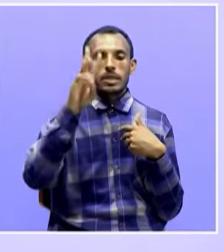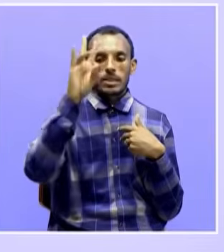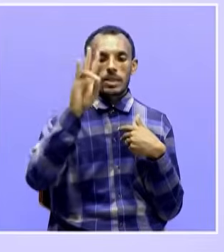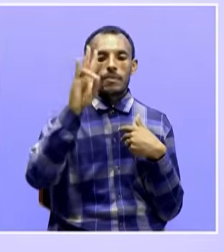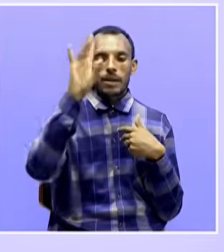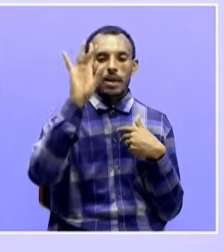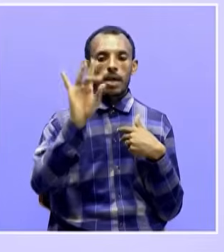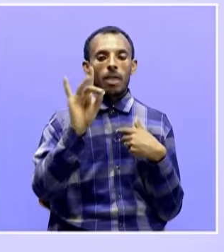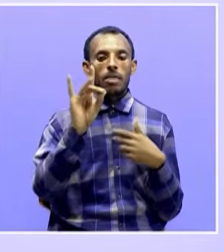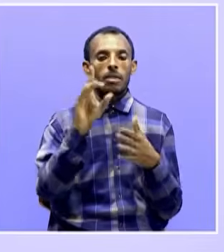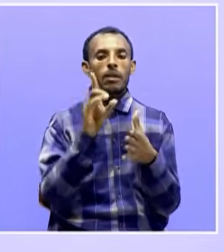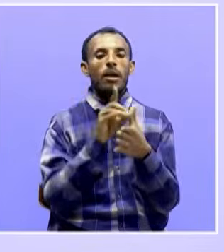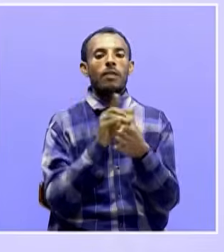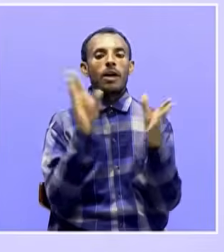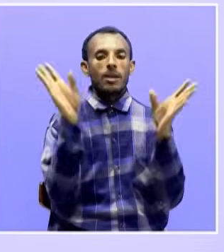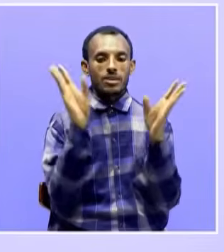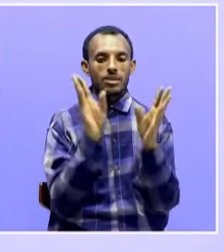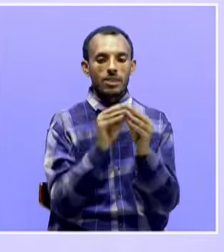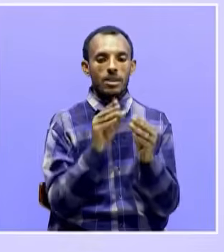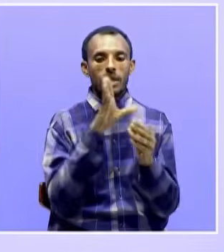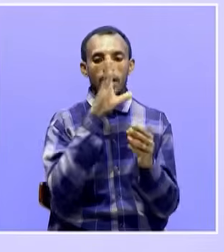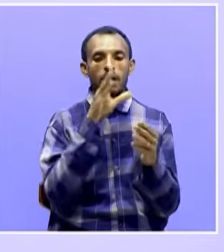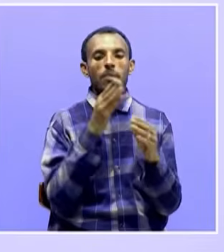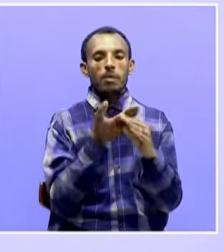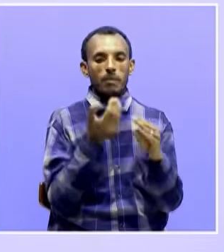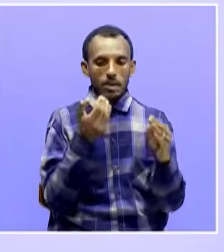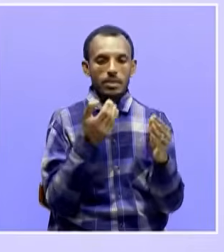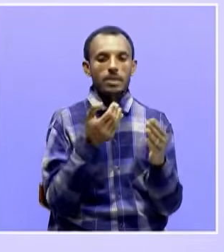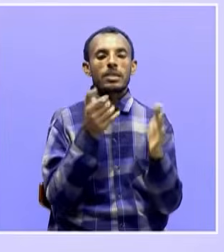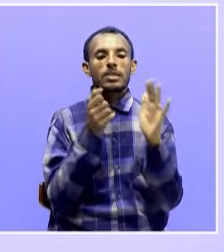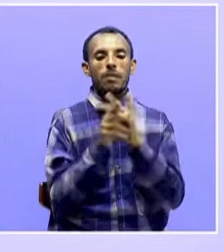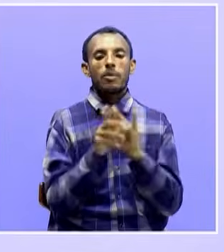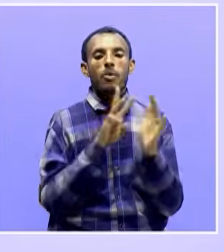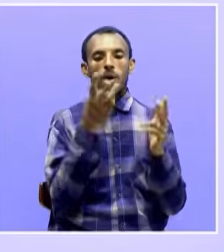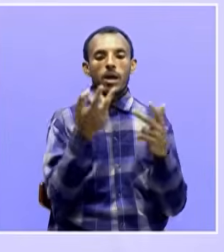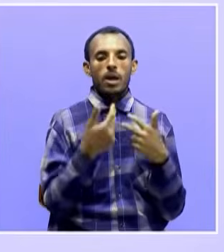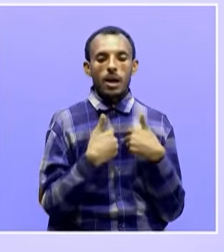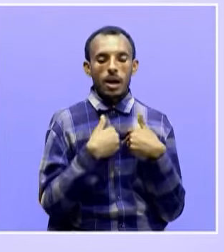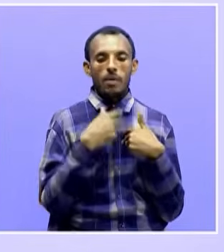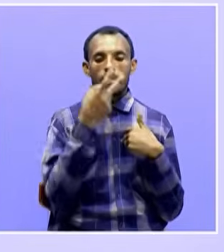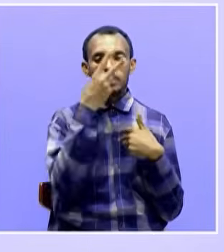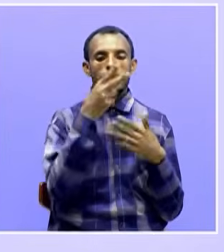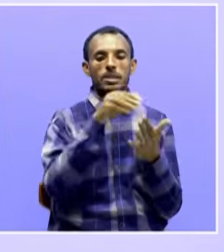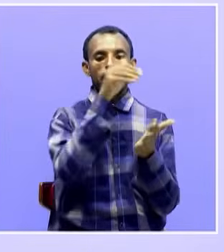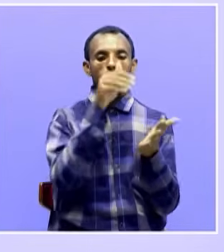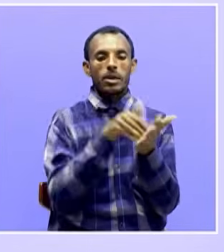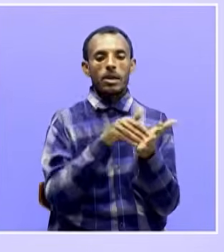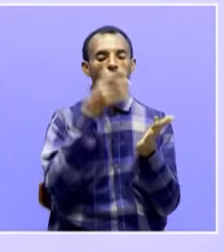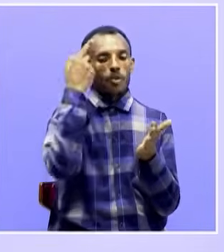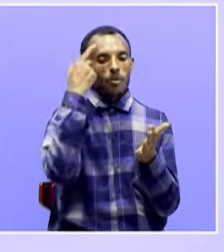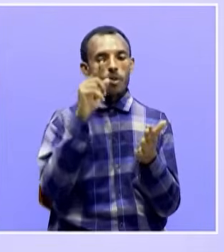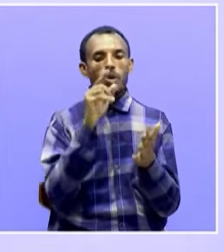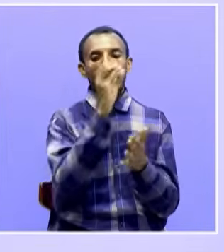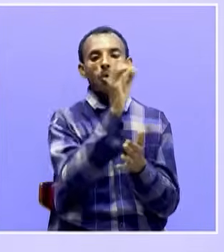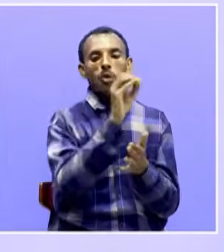7, 8 data set. In previous examples, we have seen the median for odd number